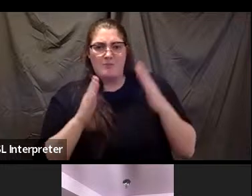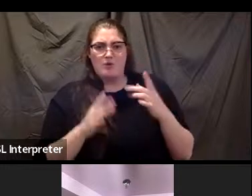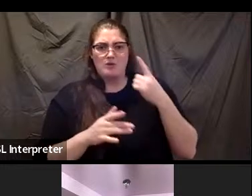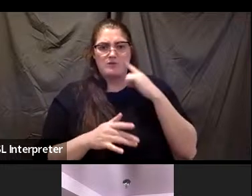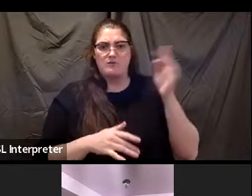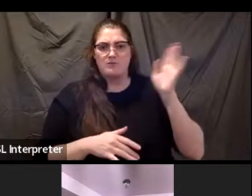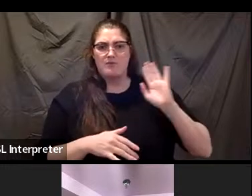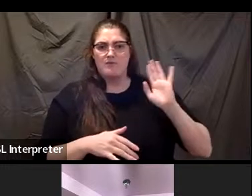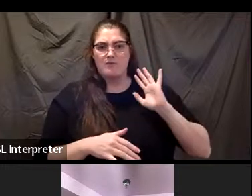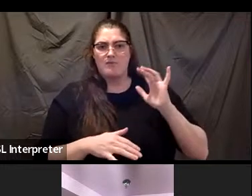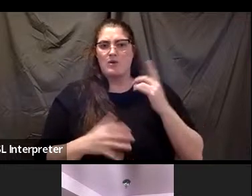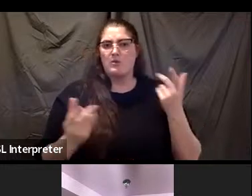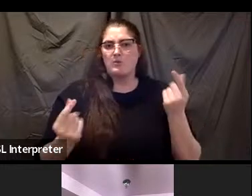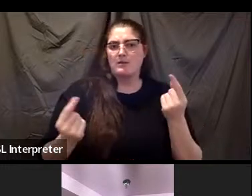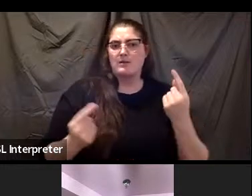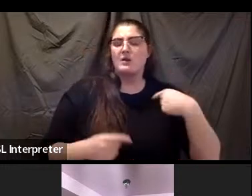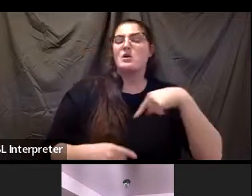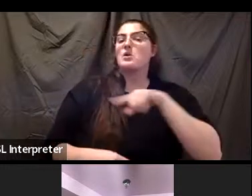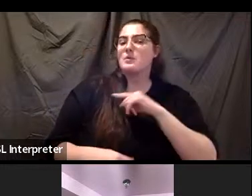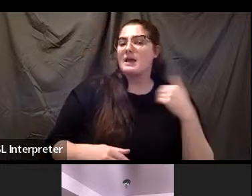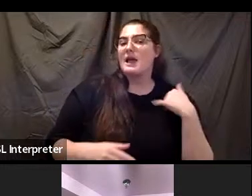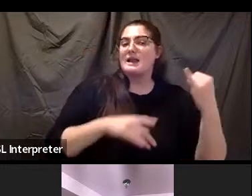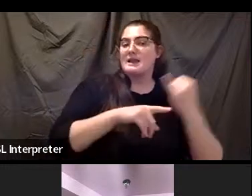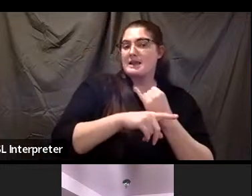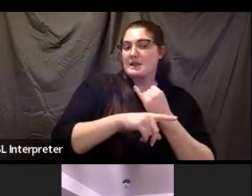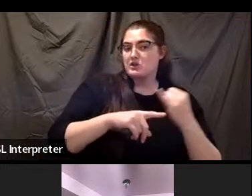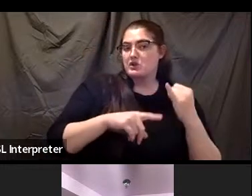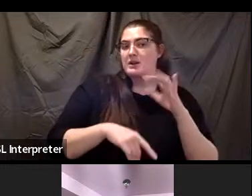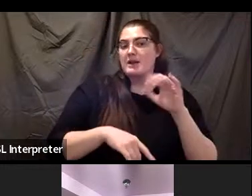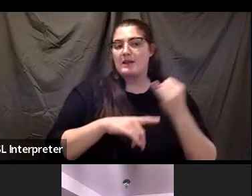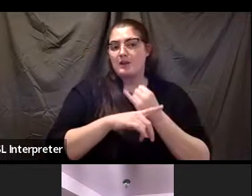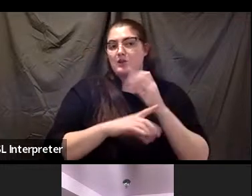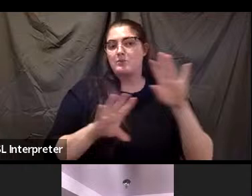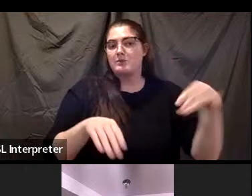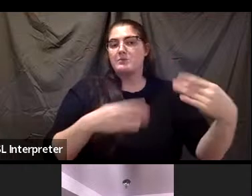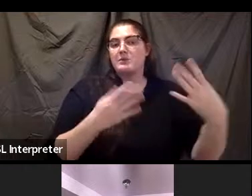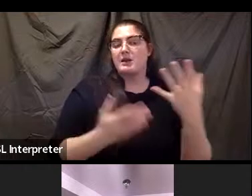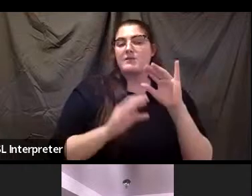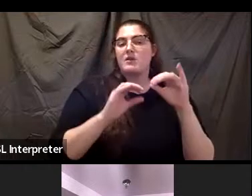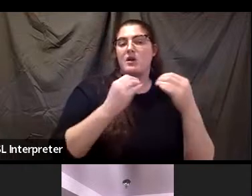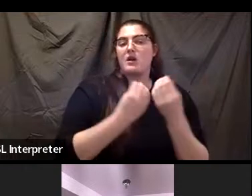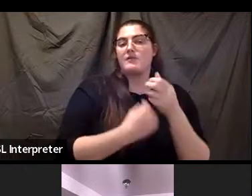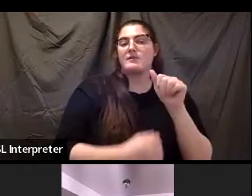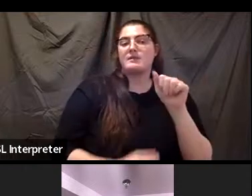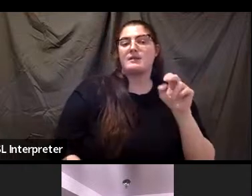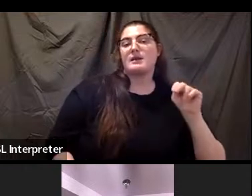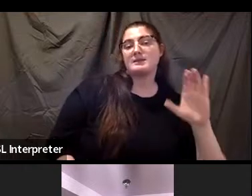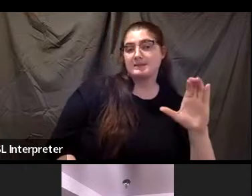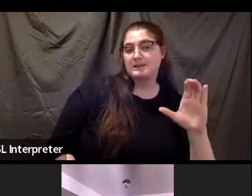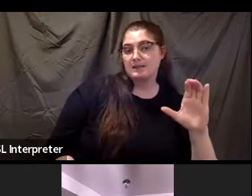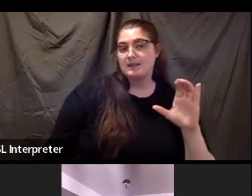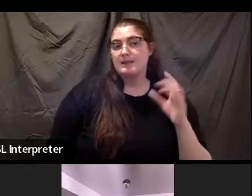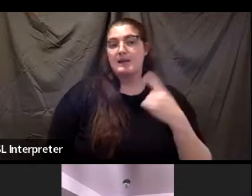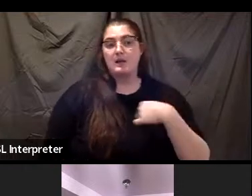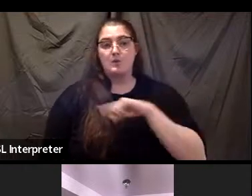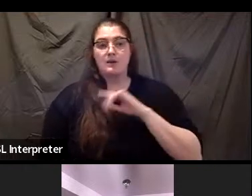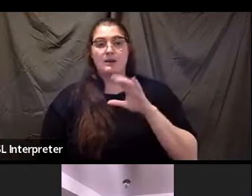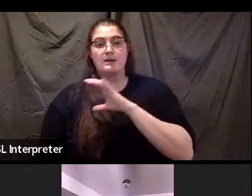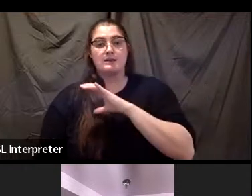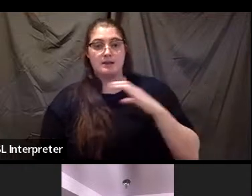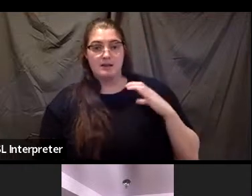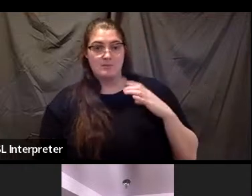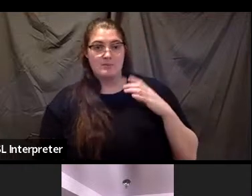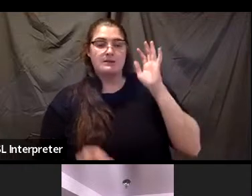had an intern. We didn't have an administrative staff, and that Okay. intern was provided by the Office of the Advisory Neighborhood Commission. And we as a commission decided to